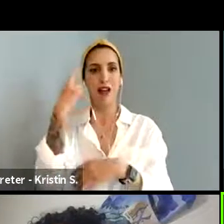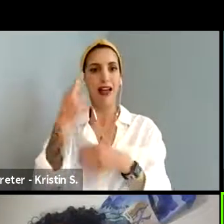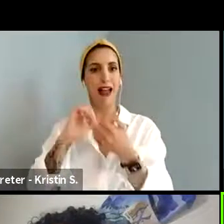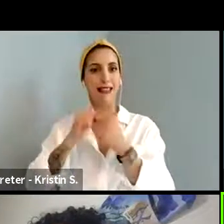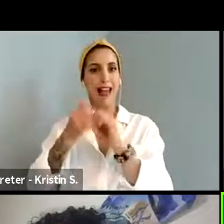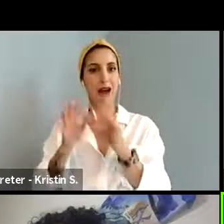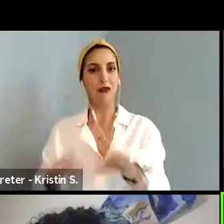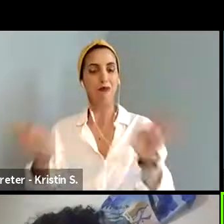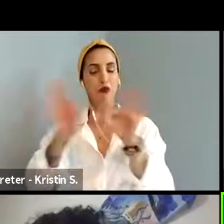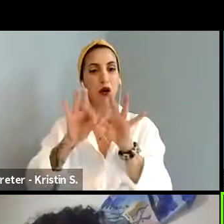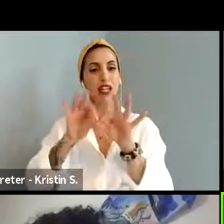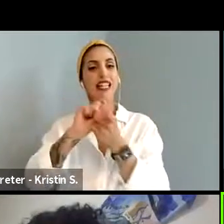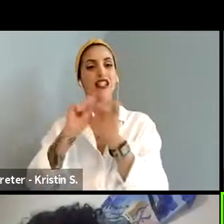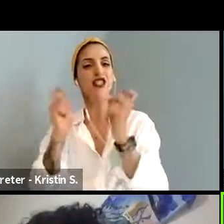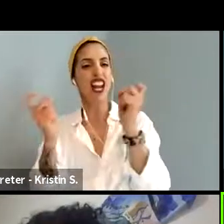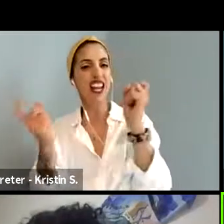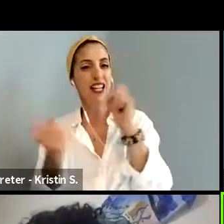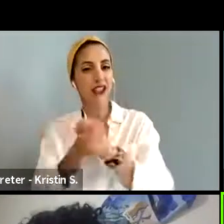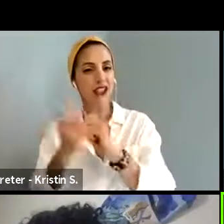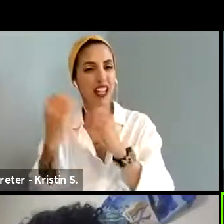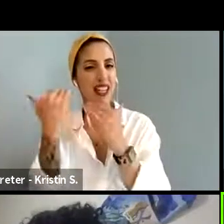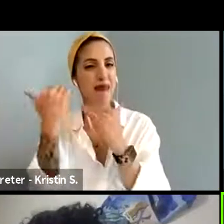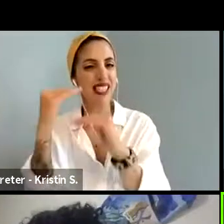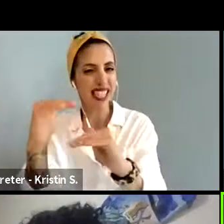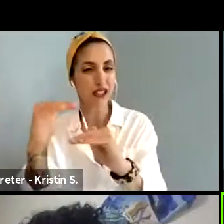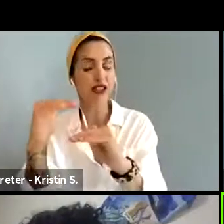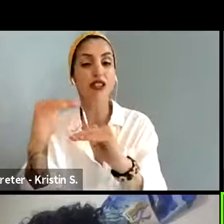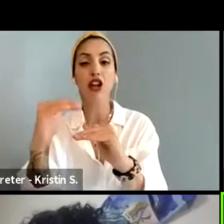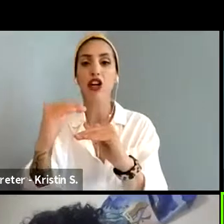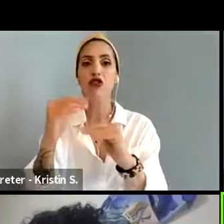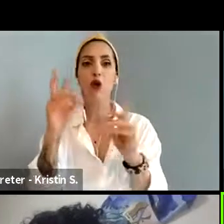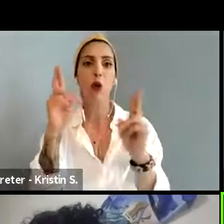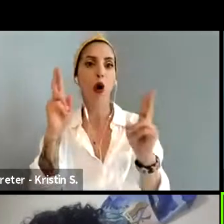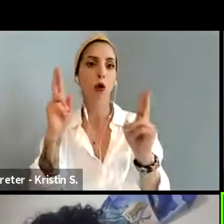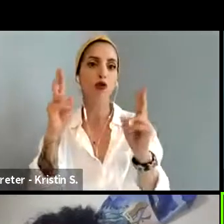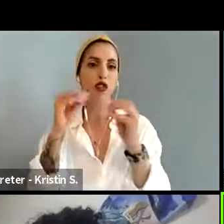those limitations, and hopefully we'll have more of a hybrid